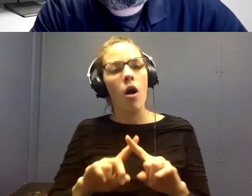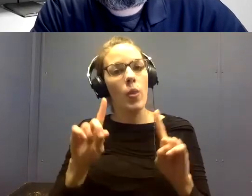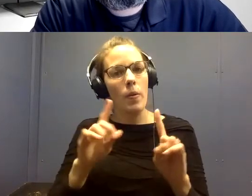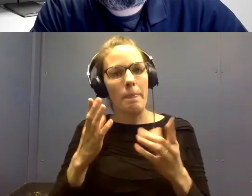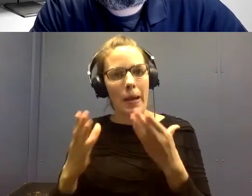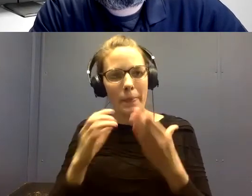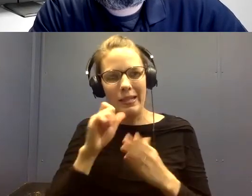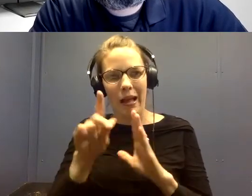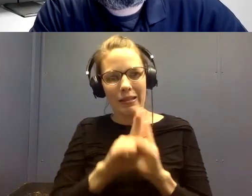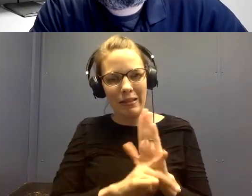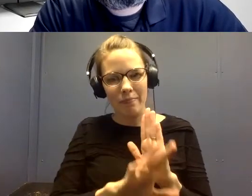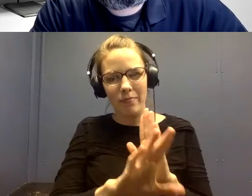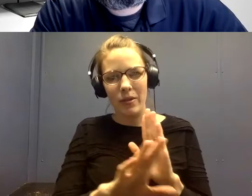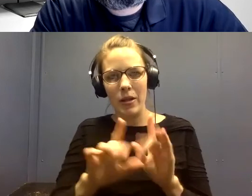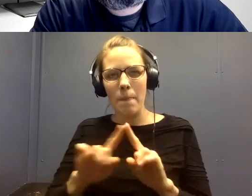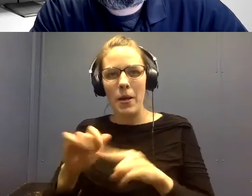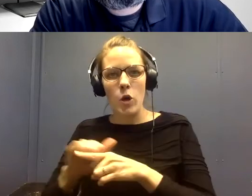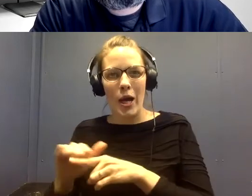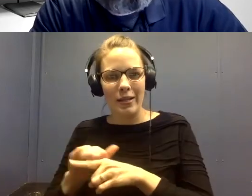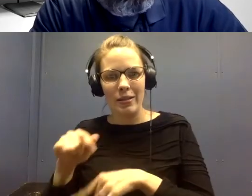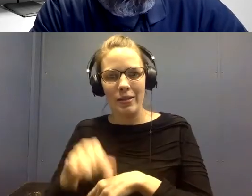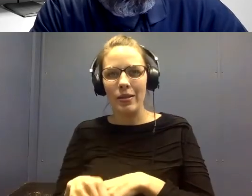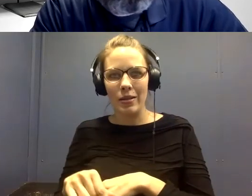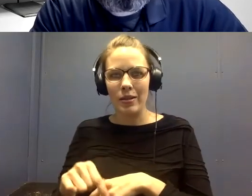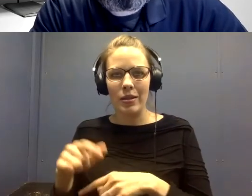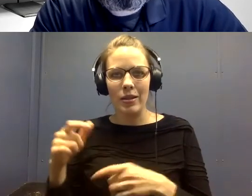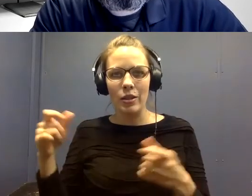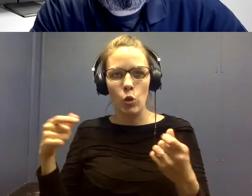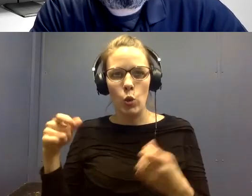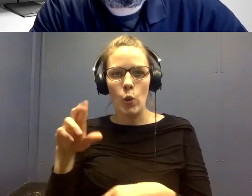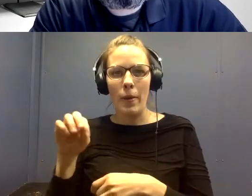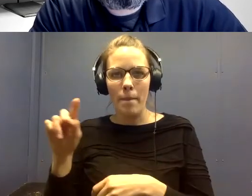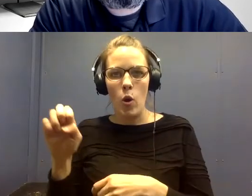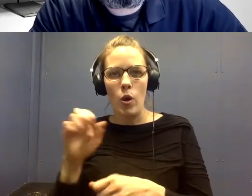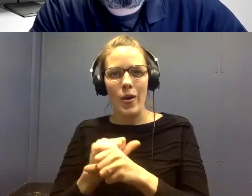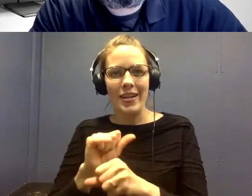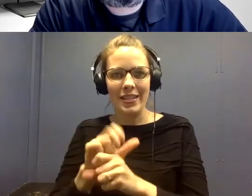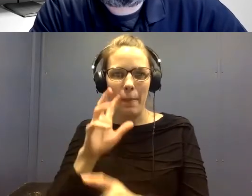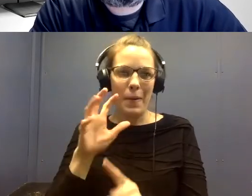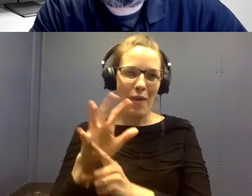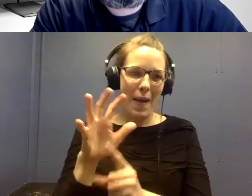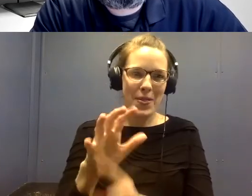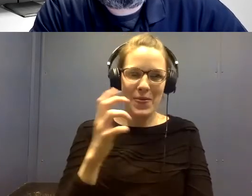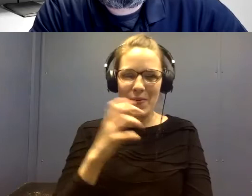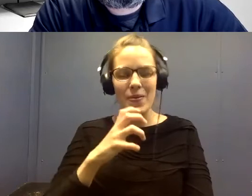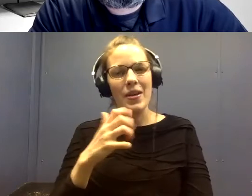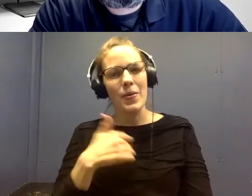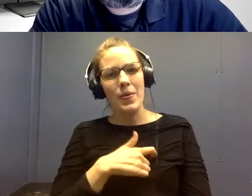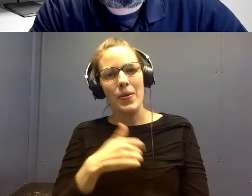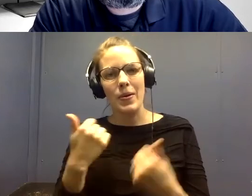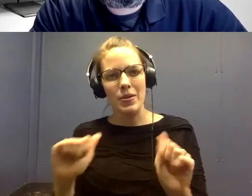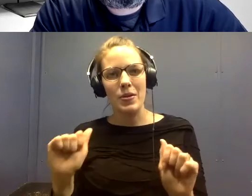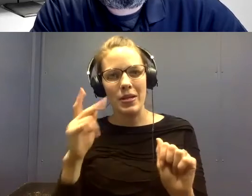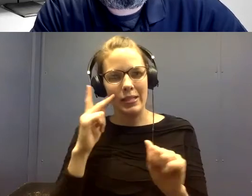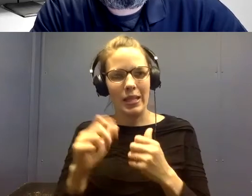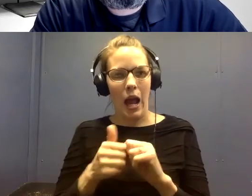isn't a policy so much as a practice, but this remote work has become very popular. And so I think we're going to try, seeing